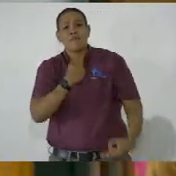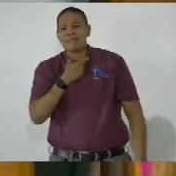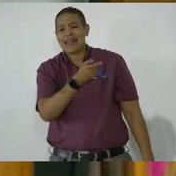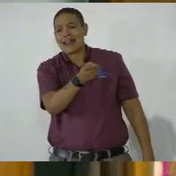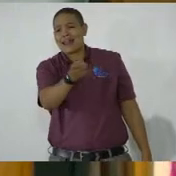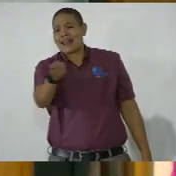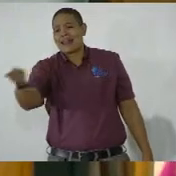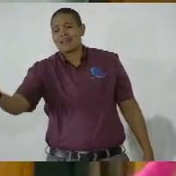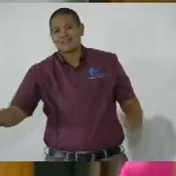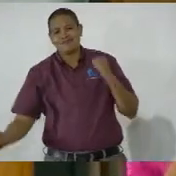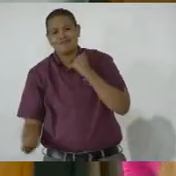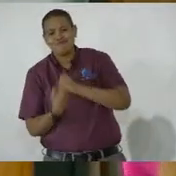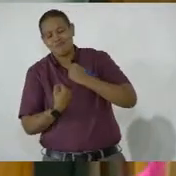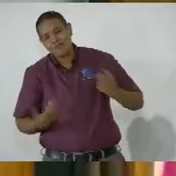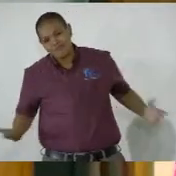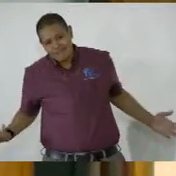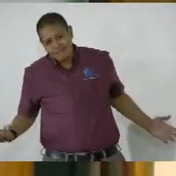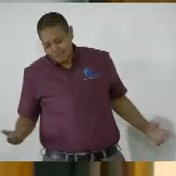there